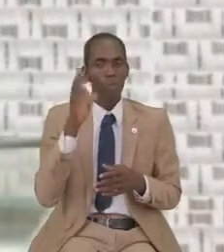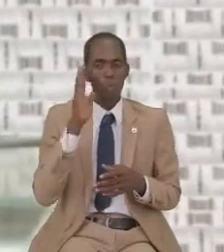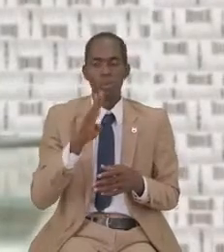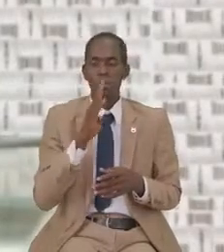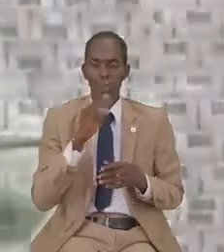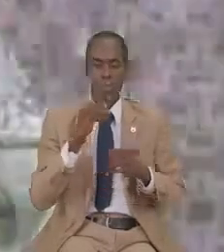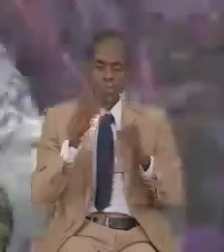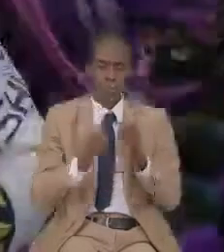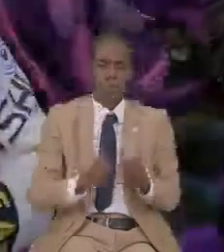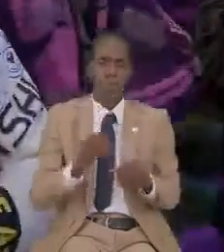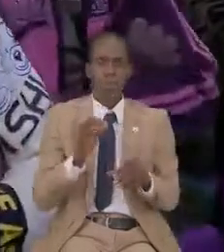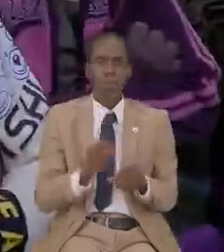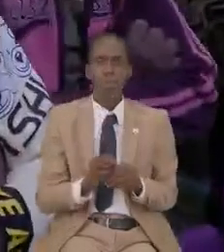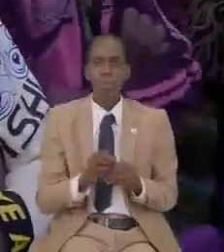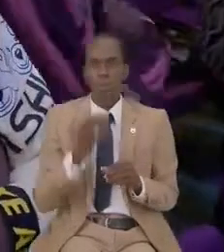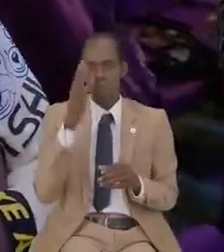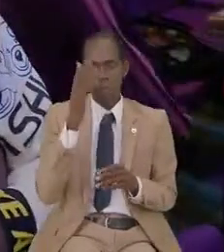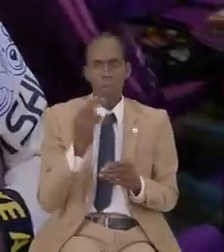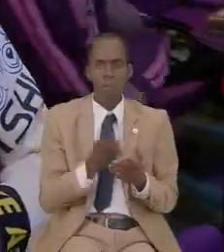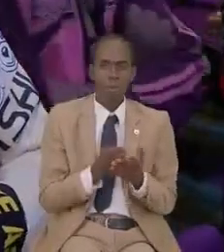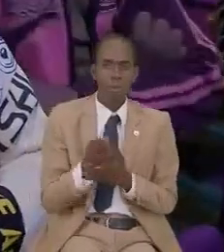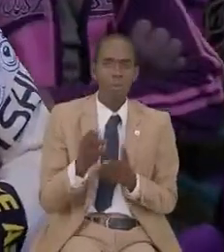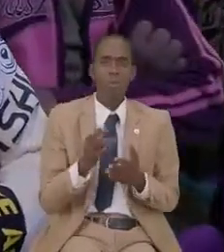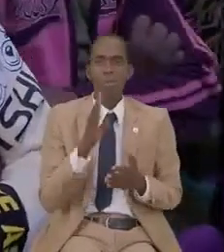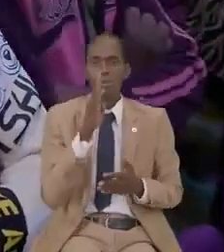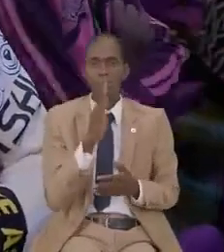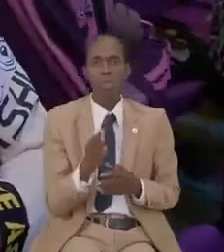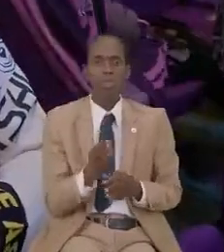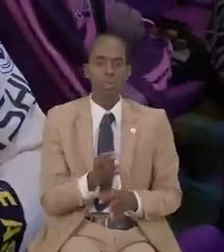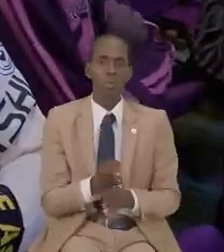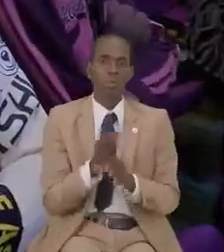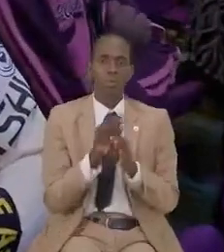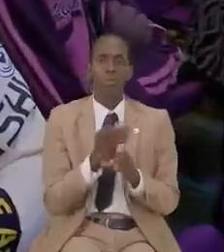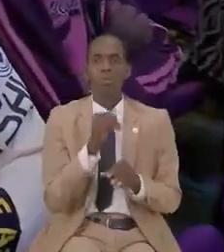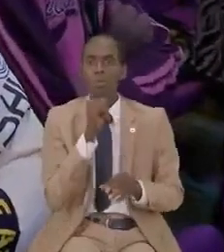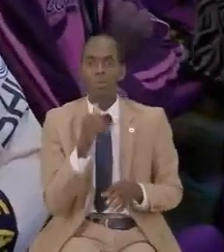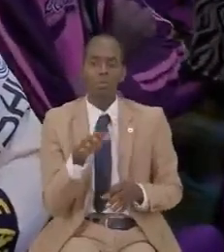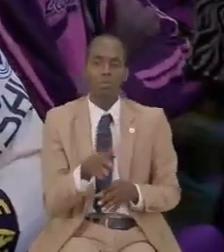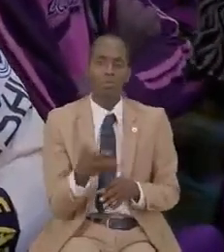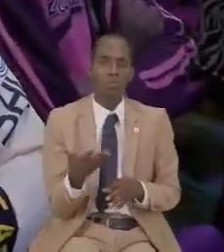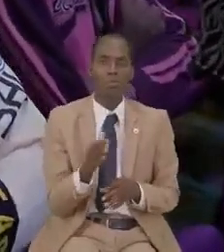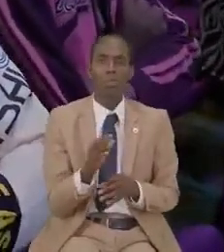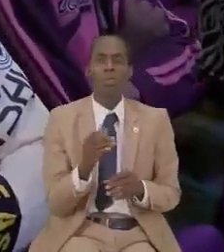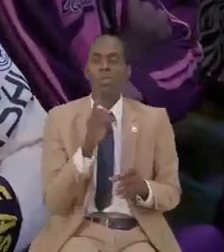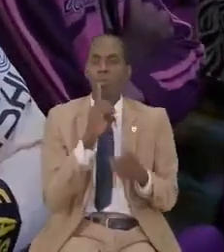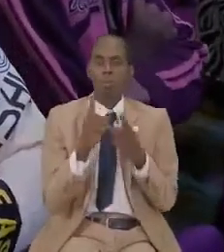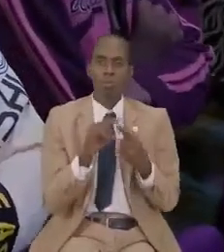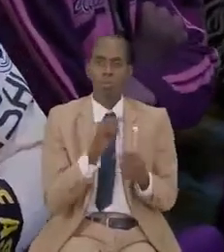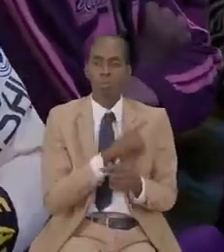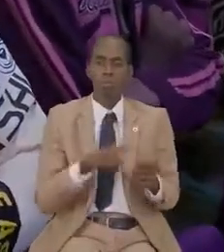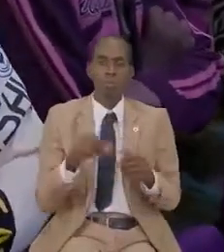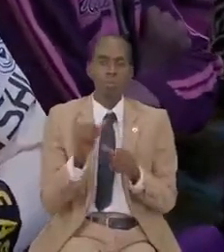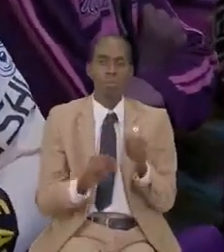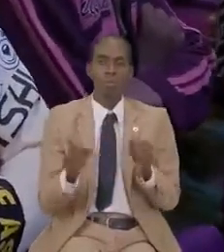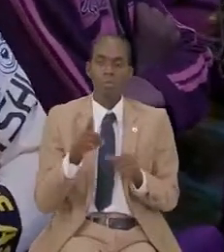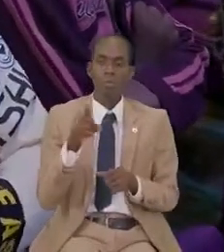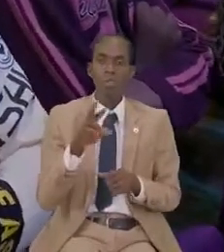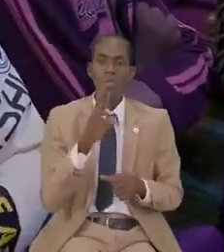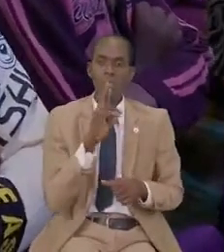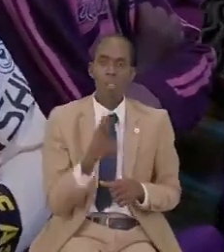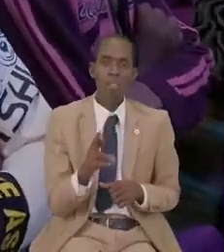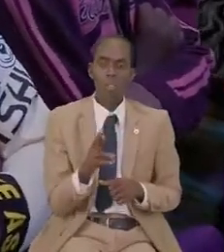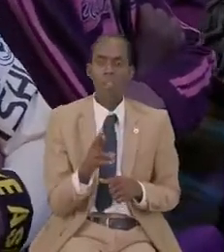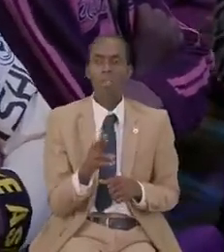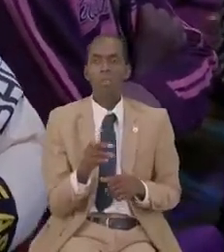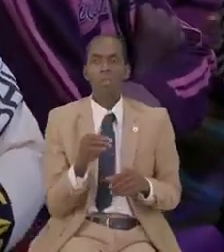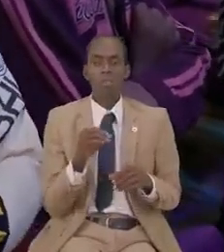being faithful. Being uncompromising. Let's call upon the Lord wherever you are, all over the world, on the